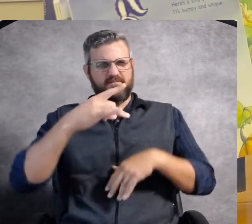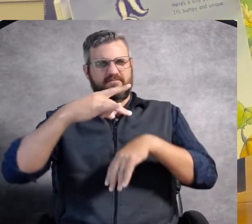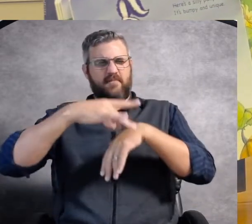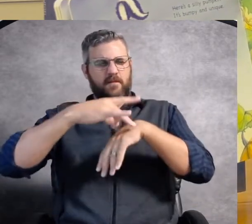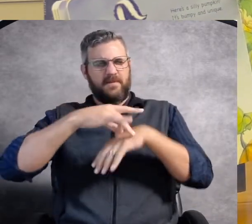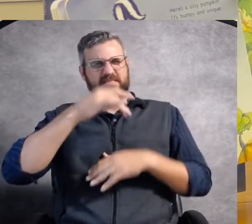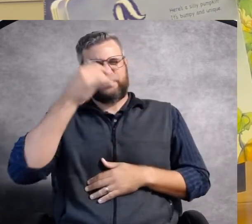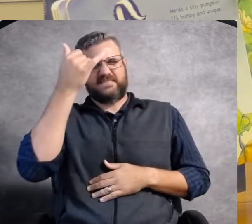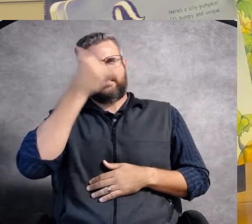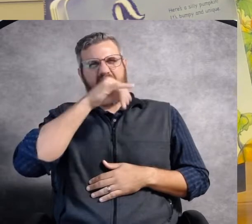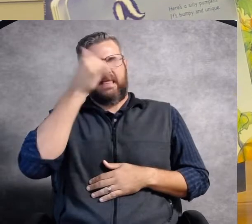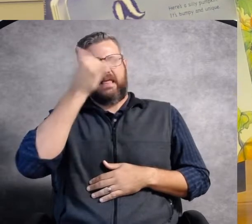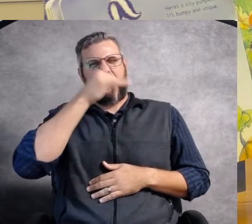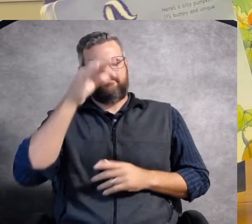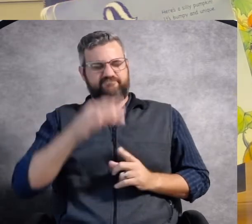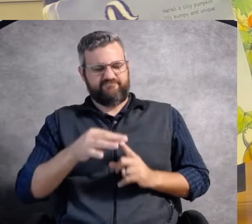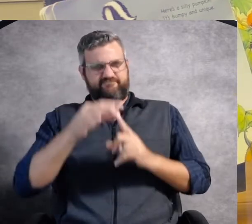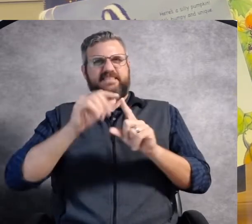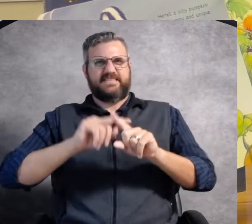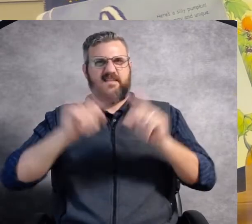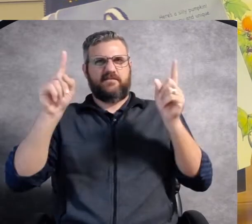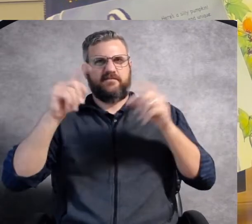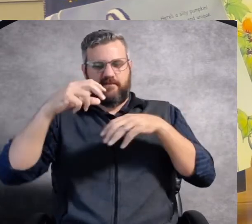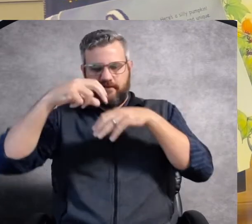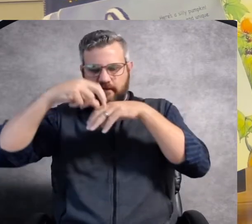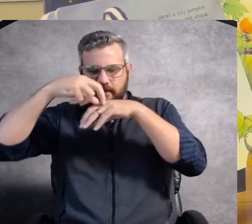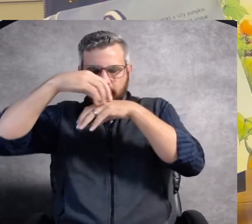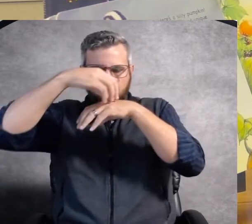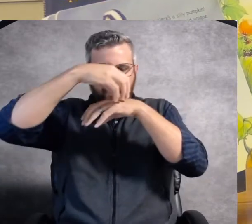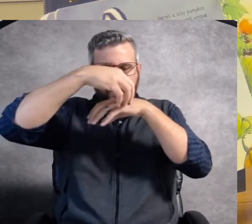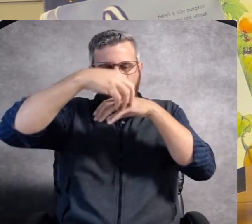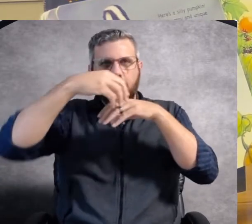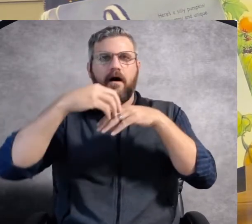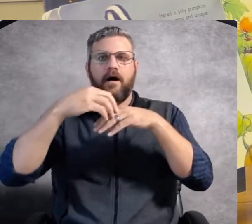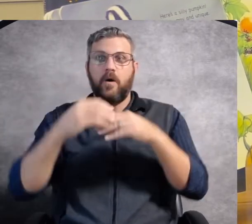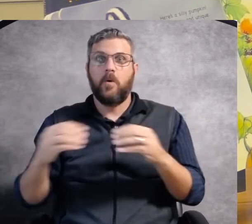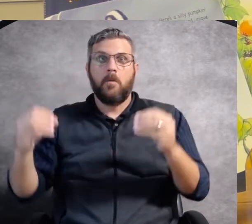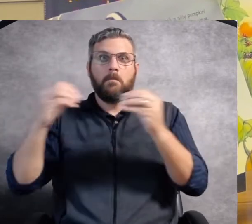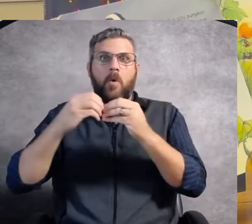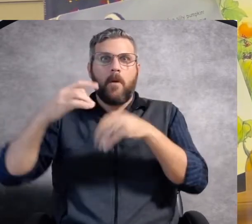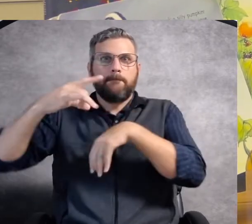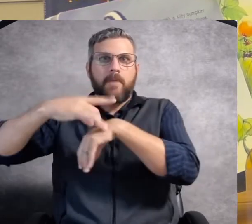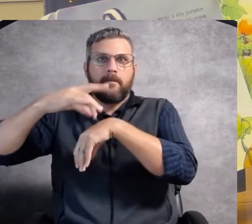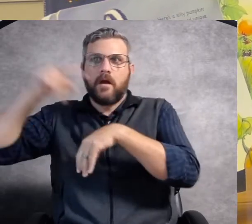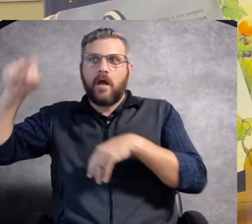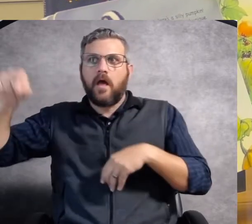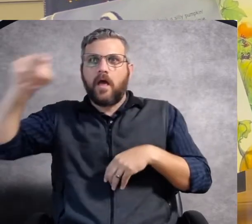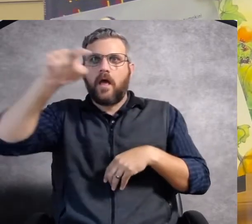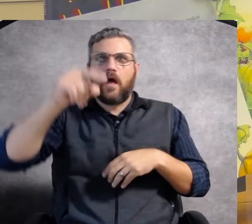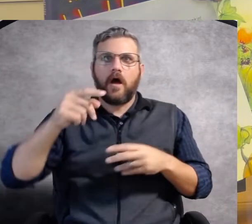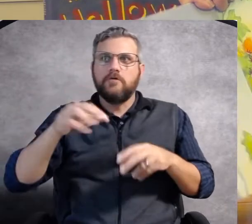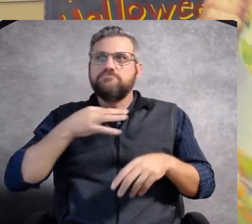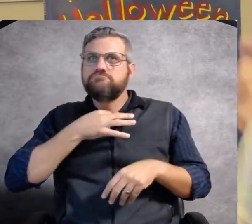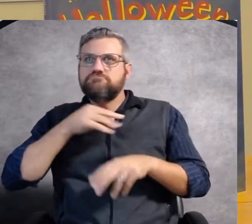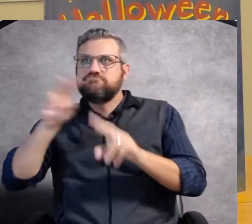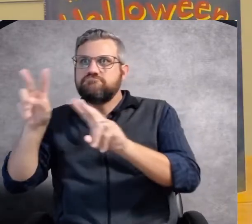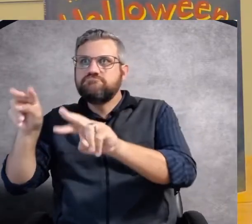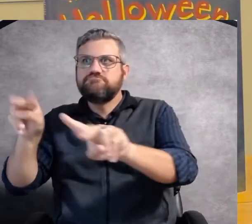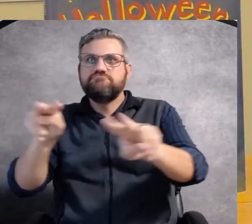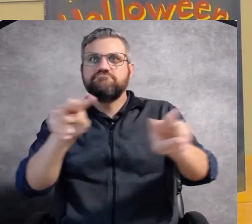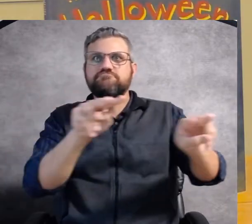Here's a silly pumpkin. It's bumpy and unique. There are still more pumpkins, so let's go and take a